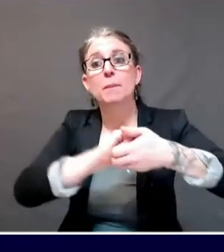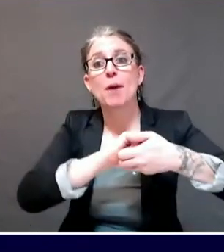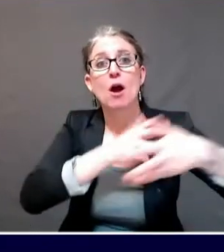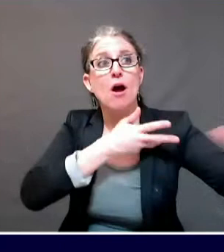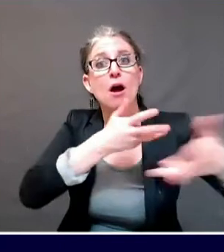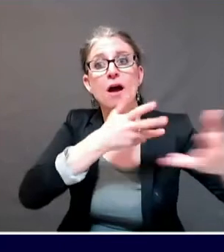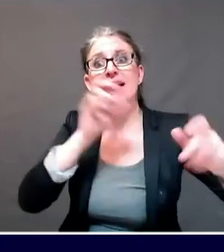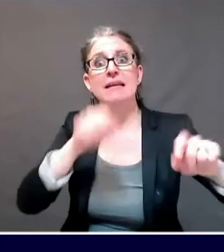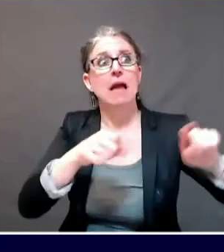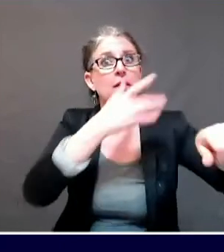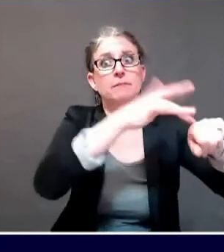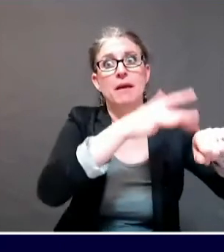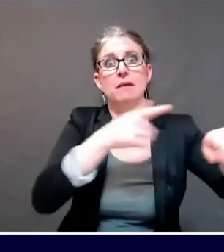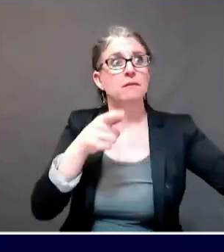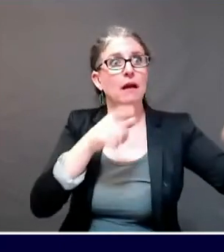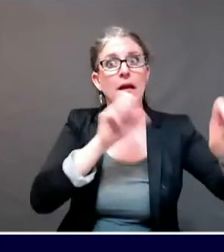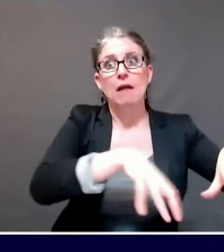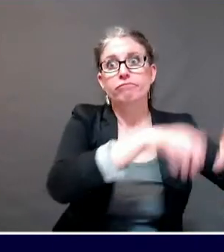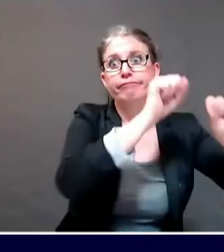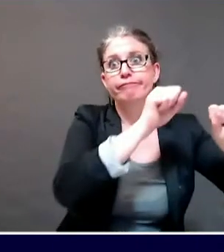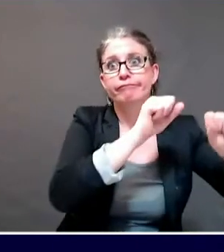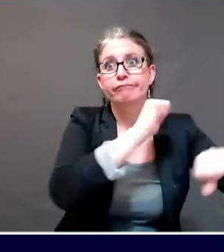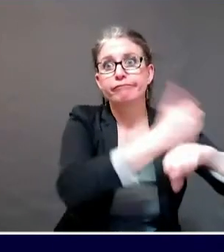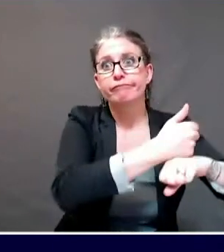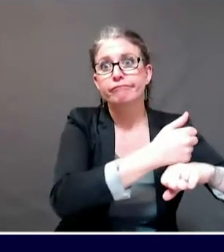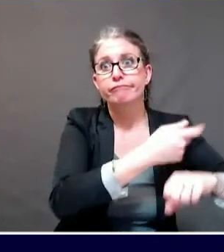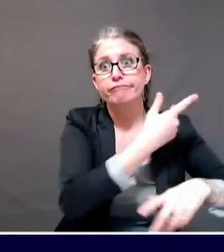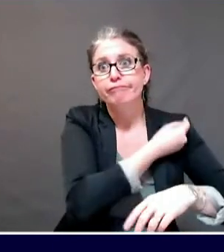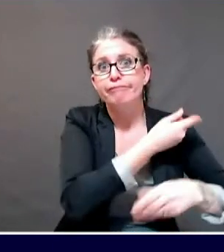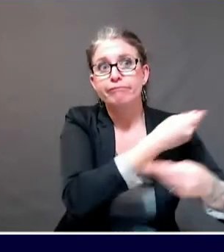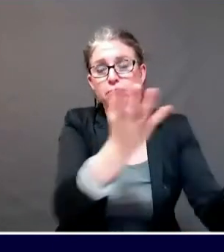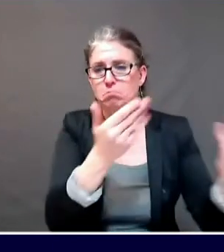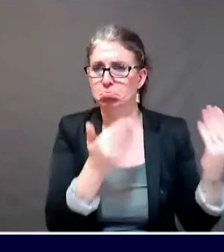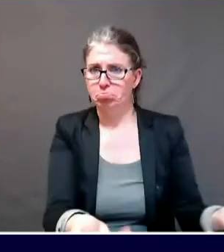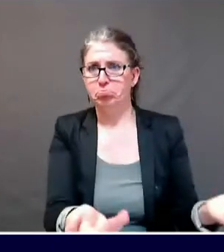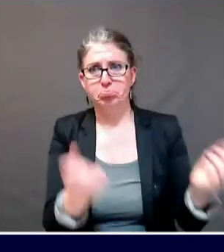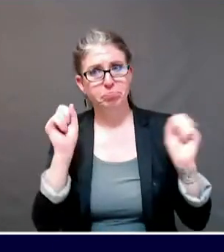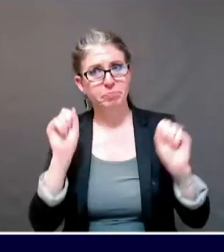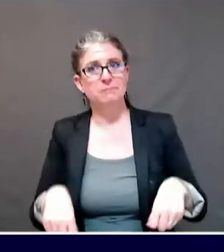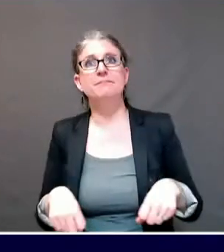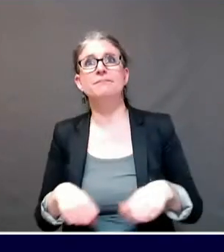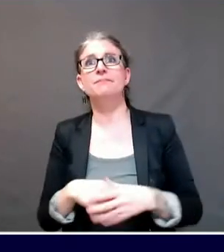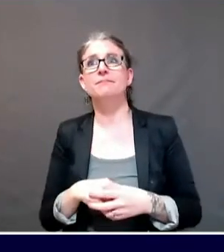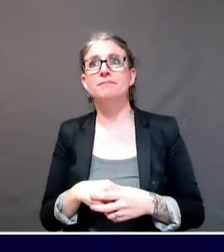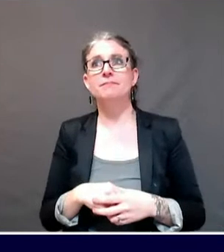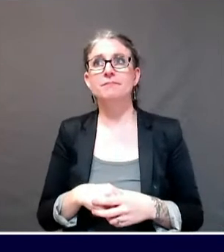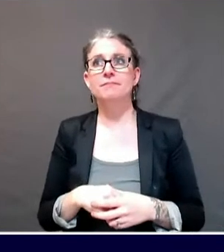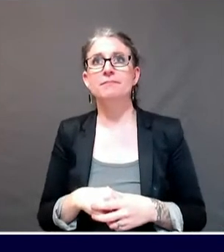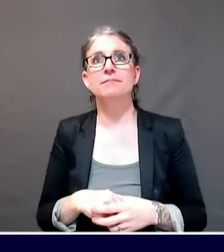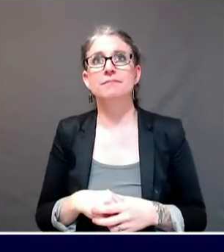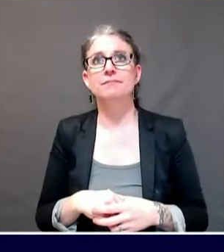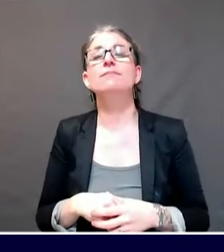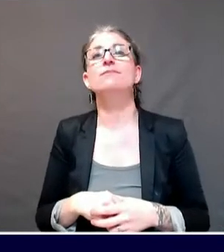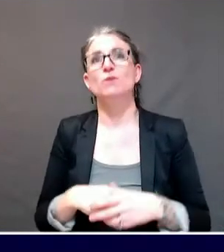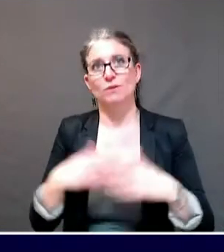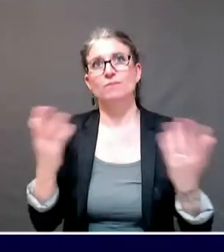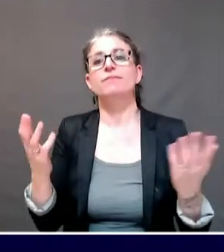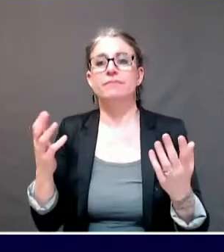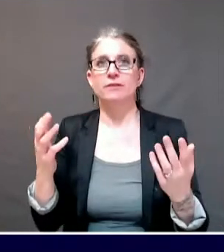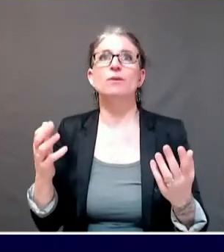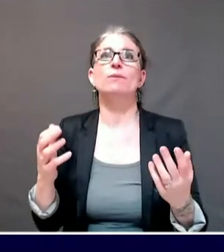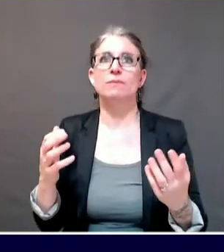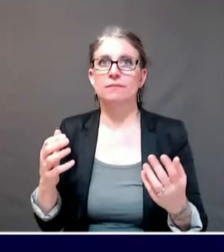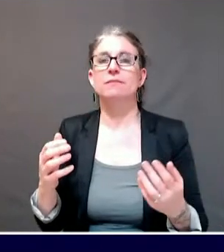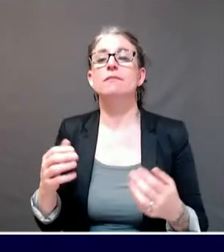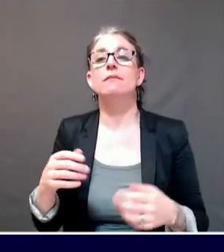findings with respect to COVID vaccine that differ in material ways relative to other vaccination efforts. Number